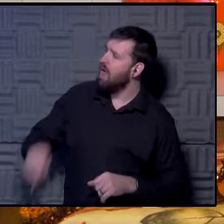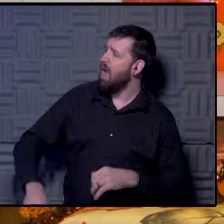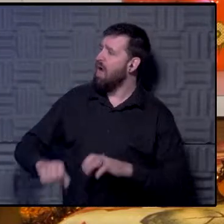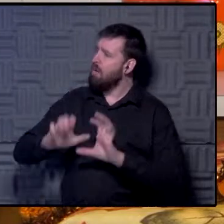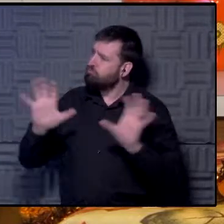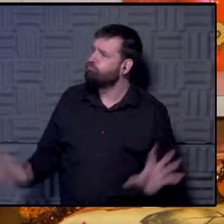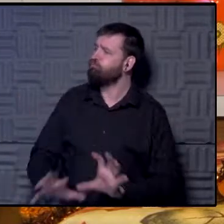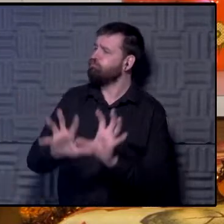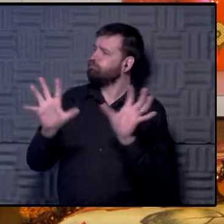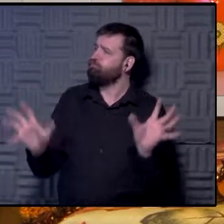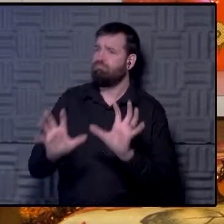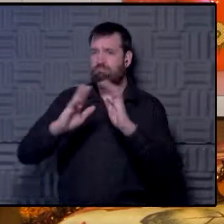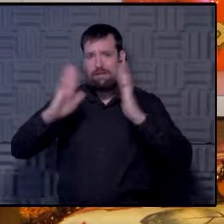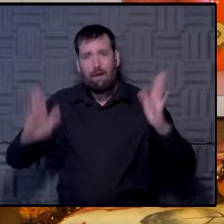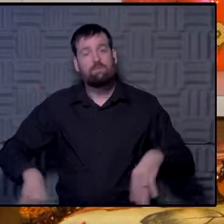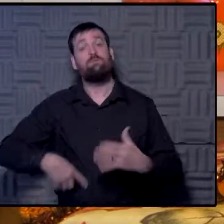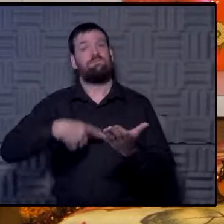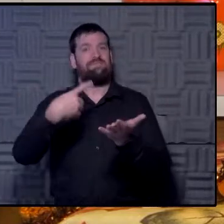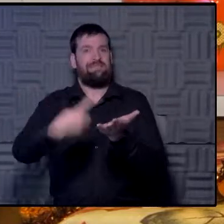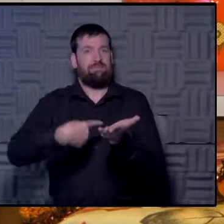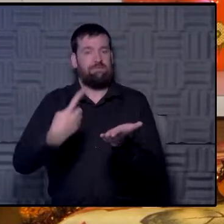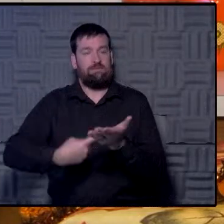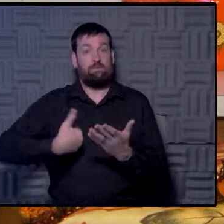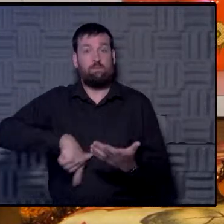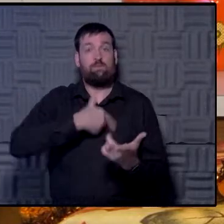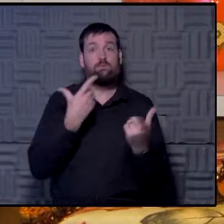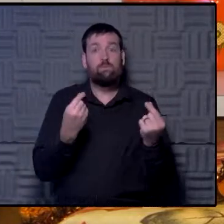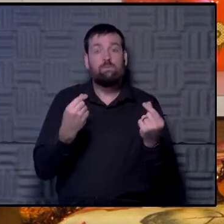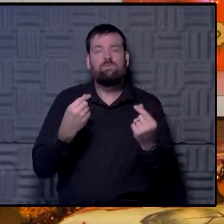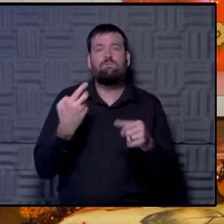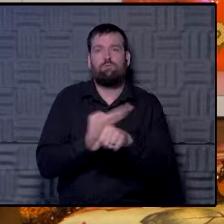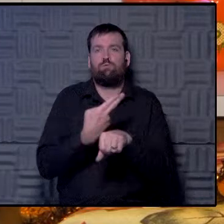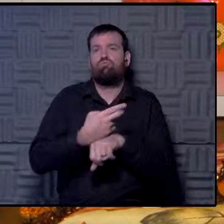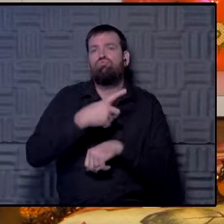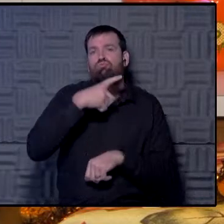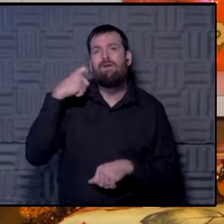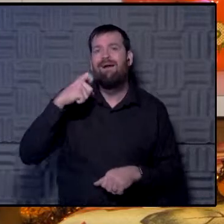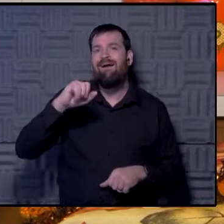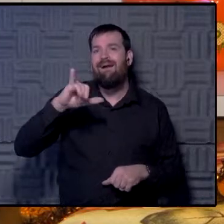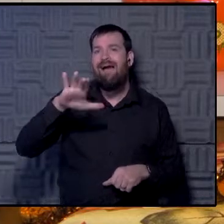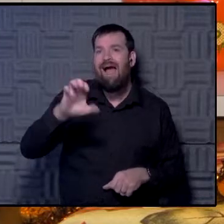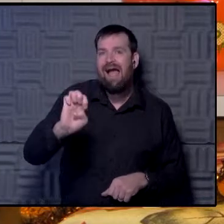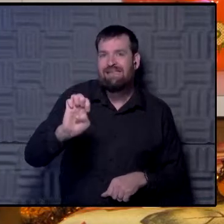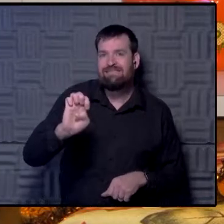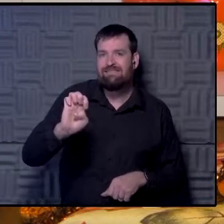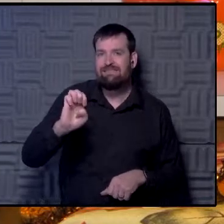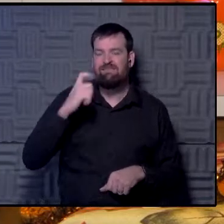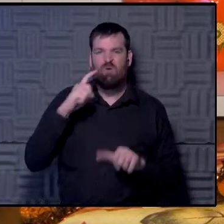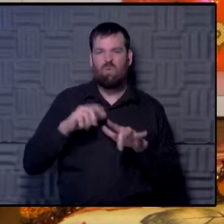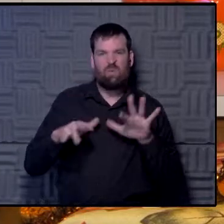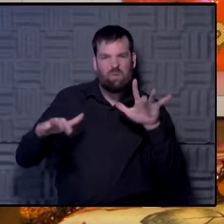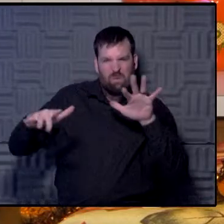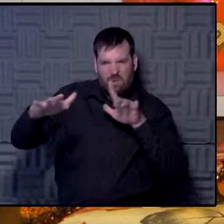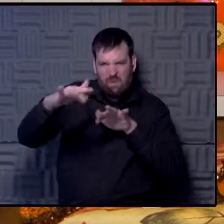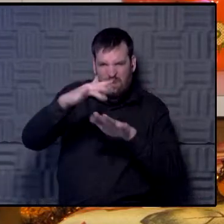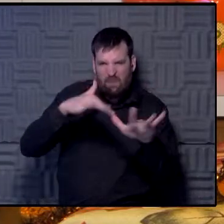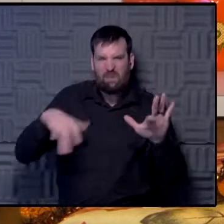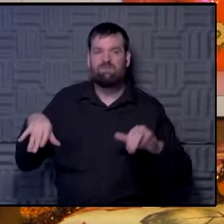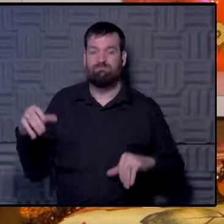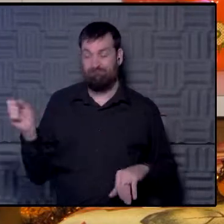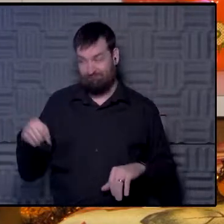for Halloween. Sometimes we use dry ice to make a spooky fog. Ooh, that is Yeah. spooky.